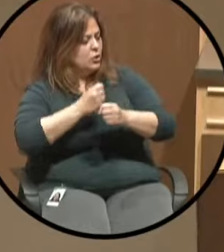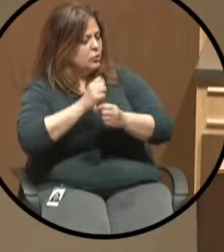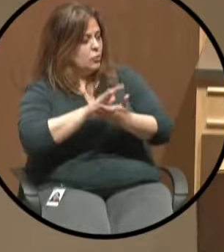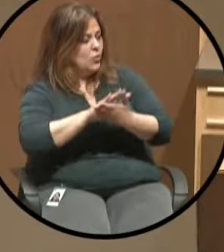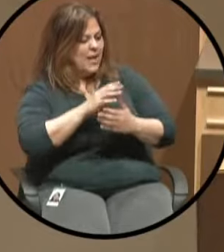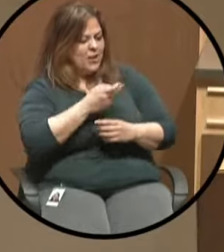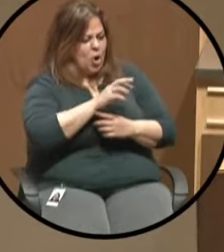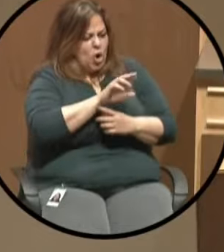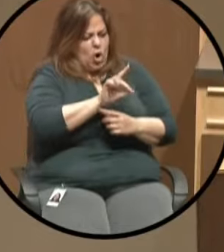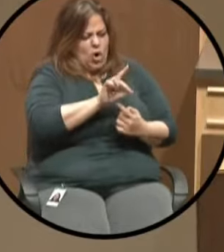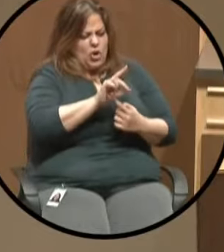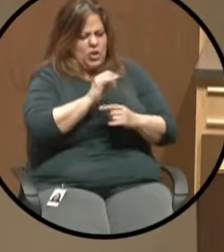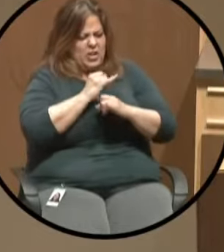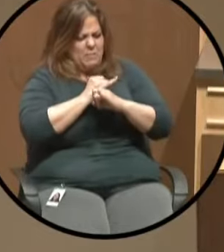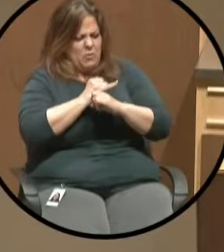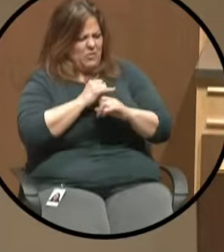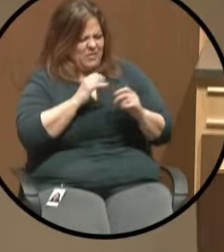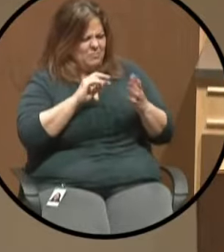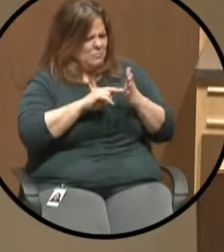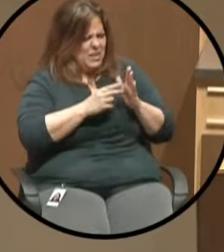herd immunity?